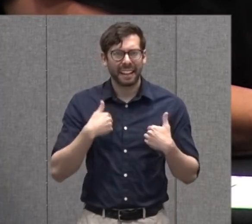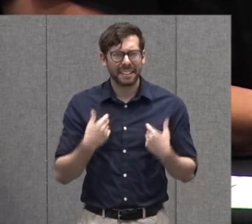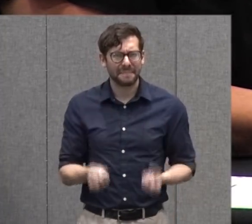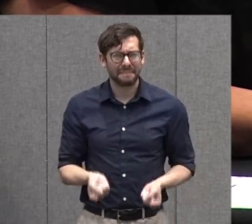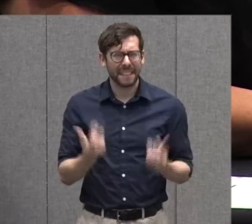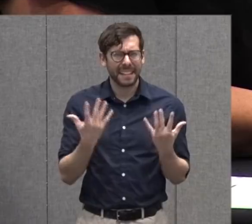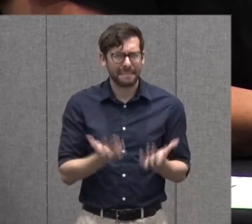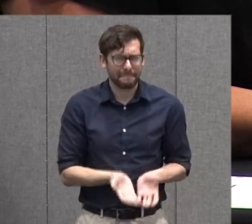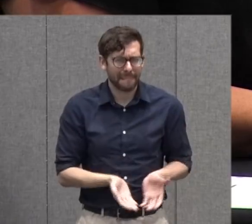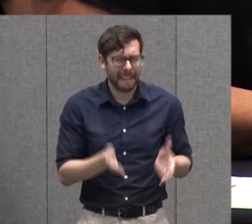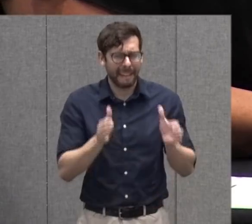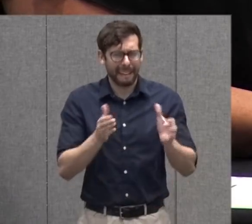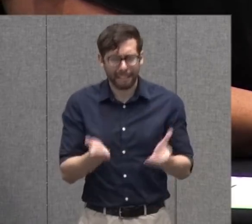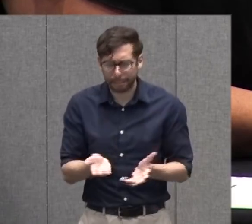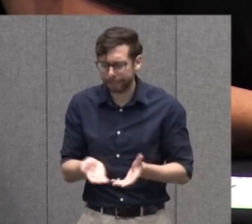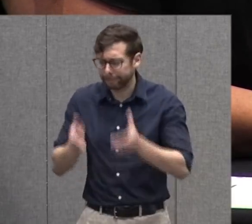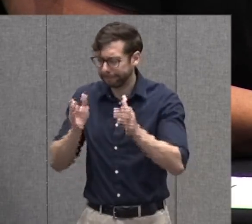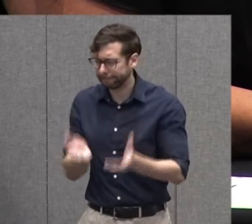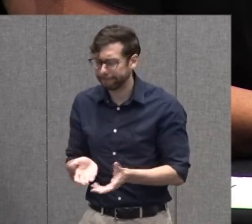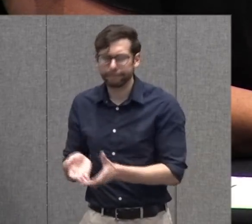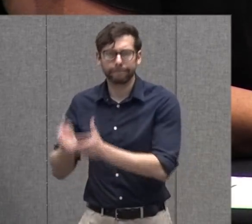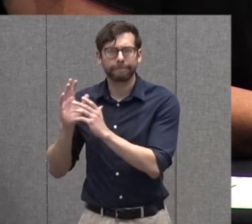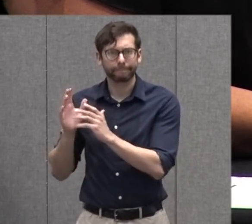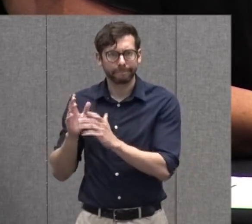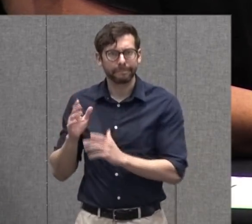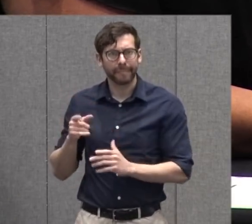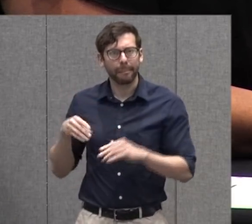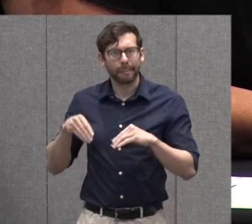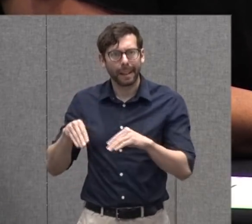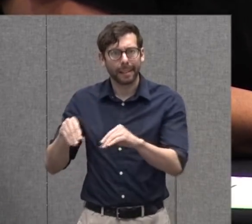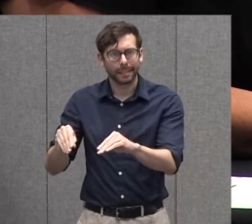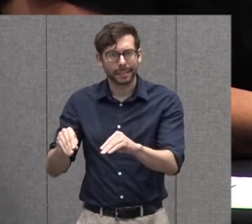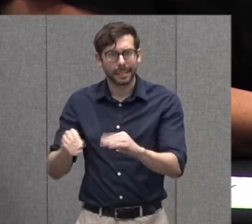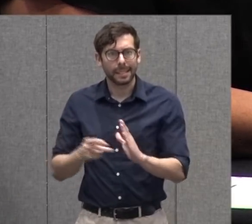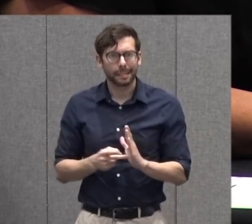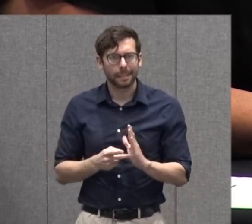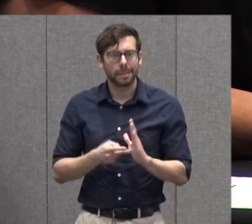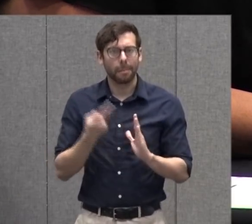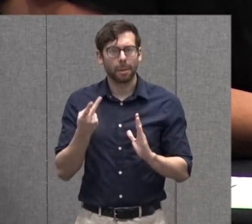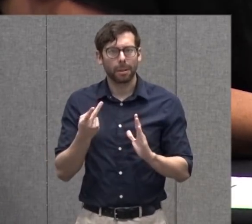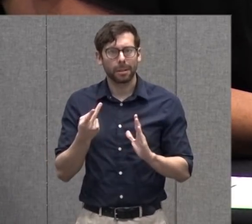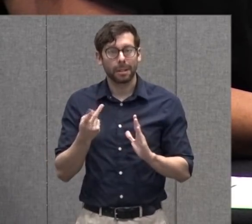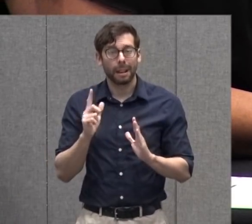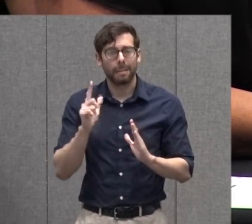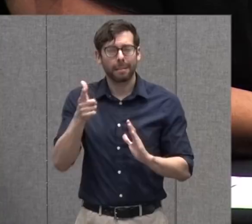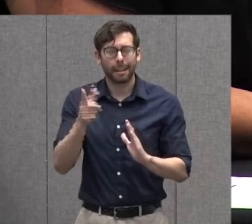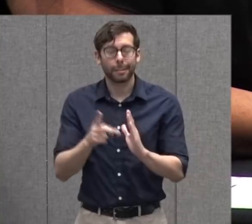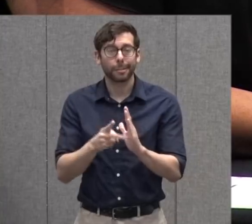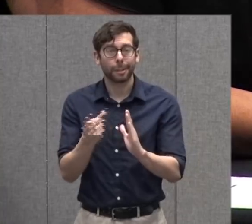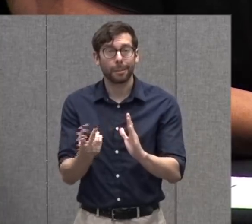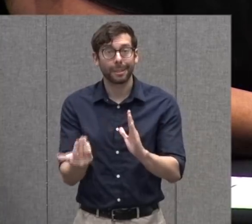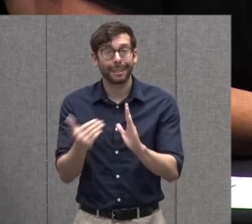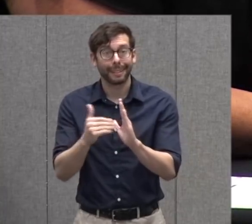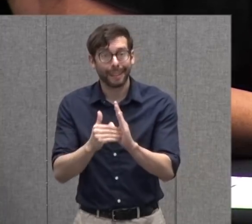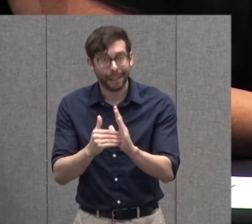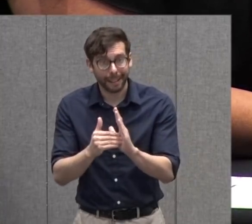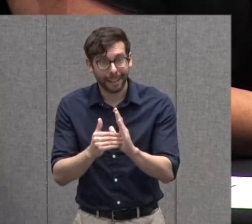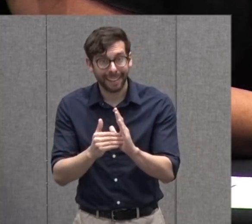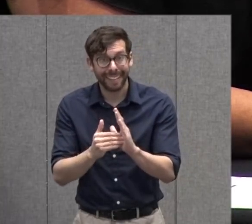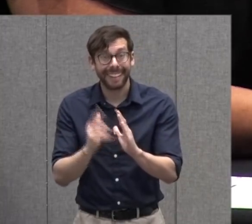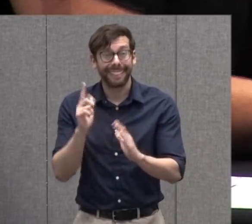was able to plant because he doubled and then he doubled again, and he was able to share with the